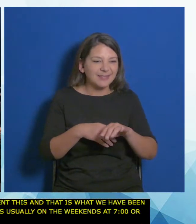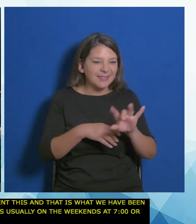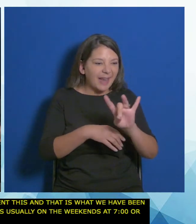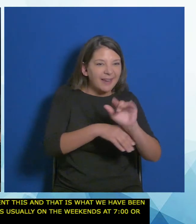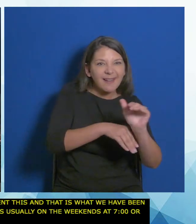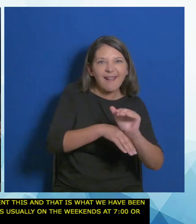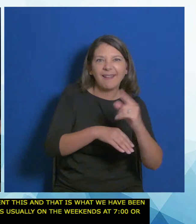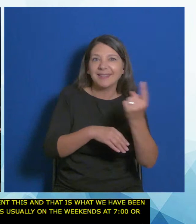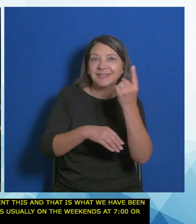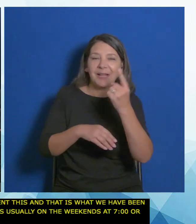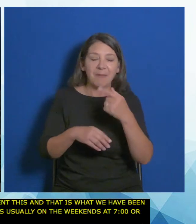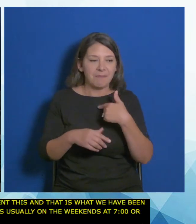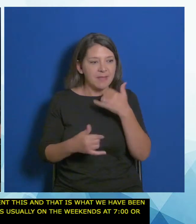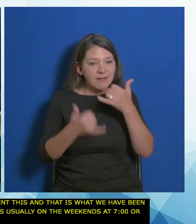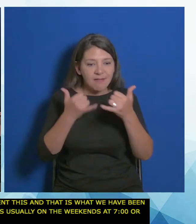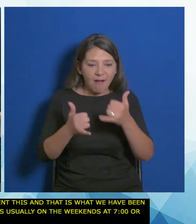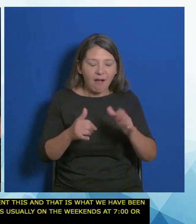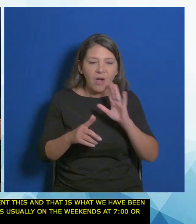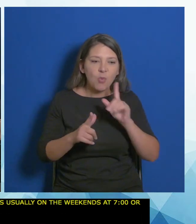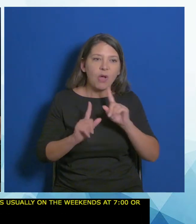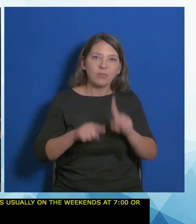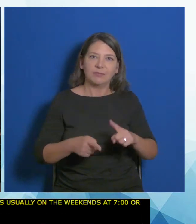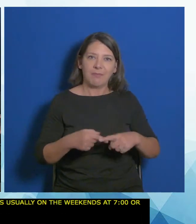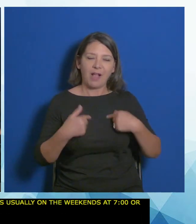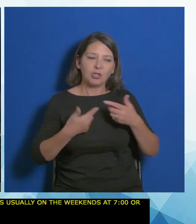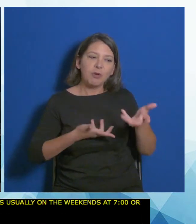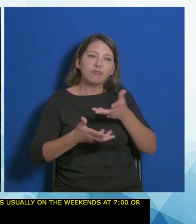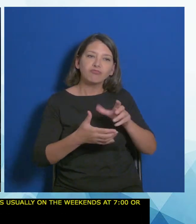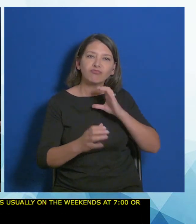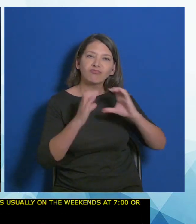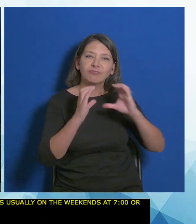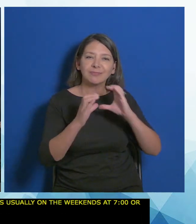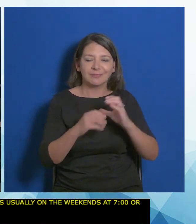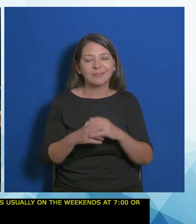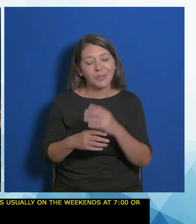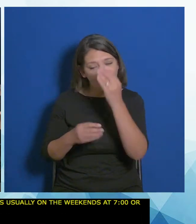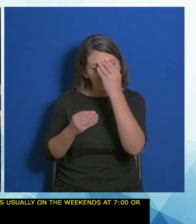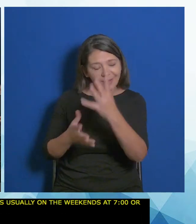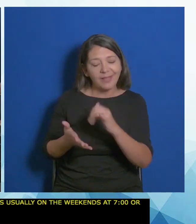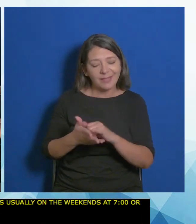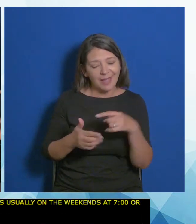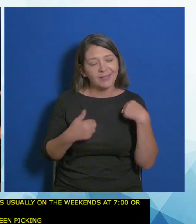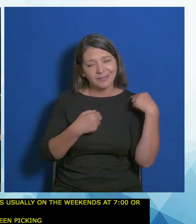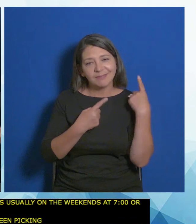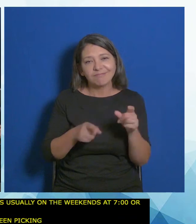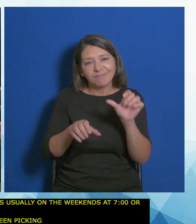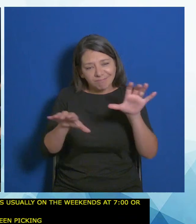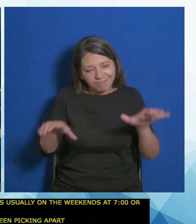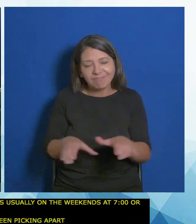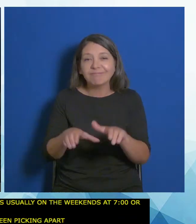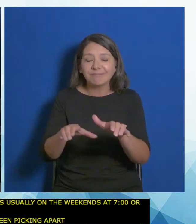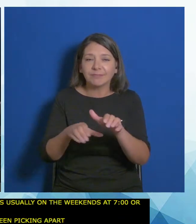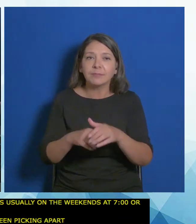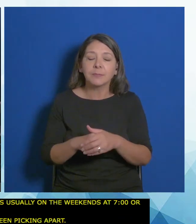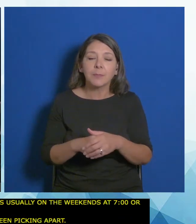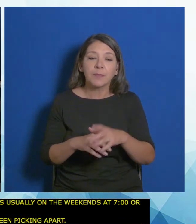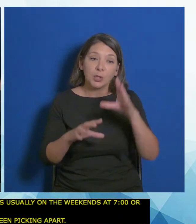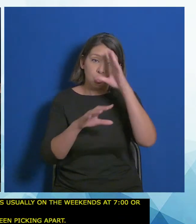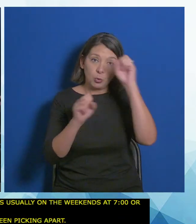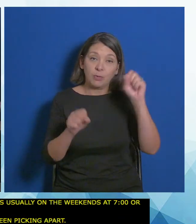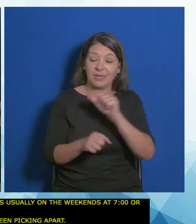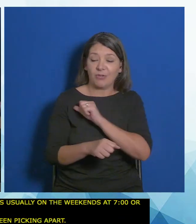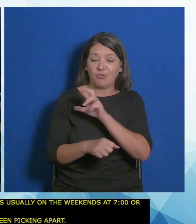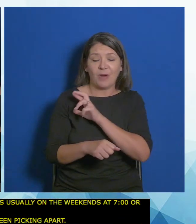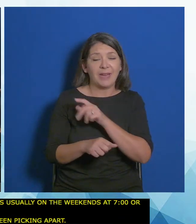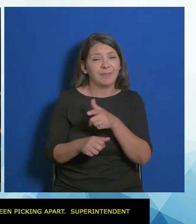to let you into some of that process. That's what I've been picking apart. Superintendent Reichman has been great. Also, I've been